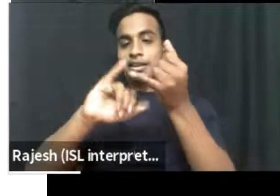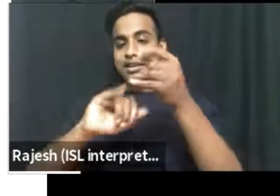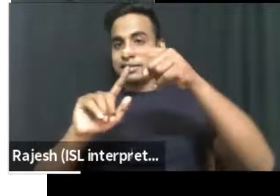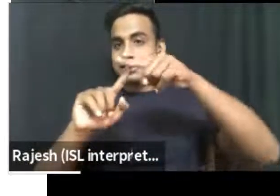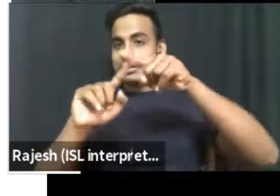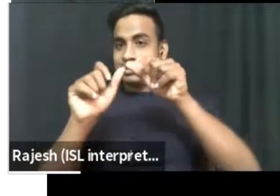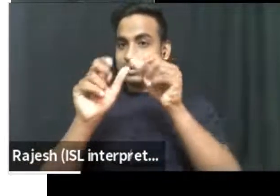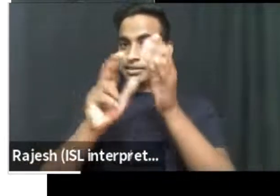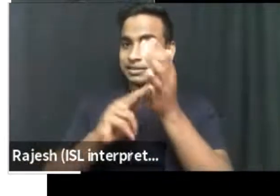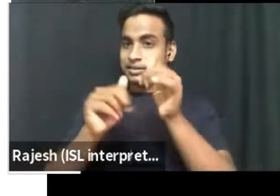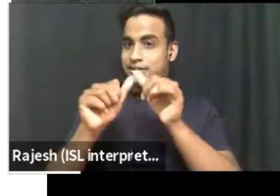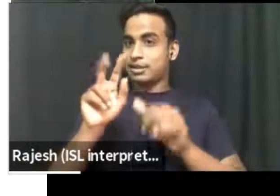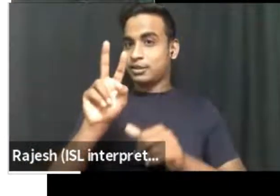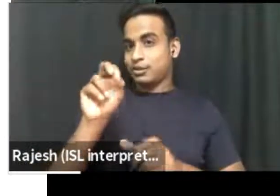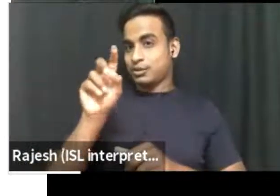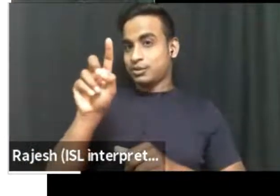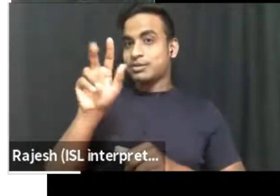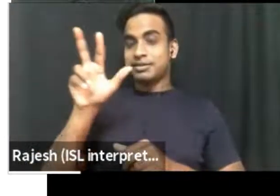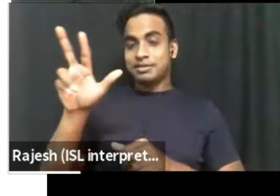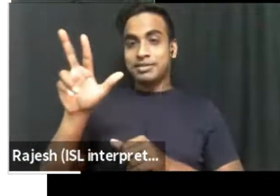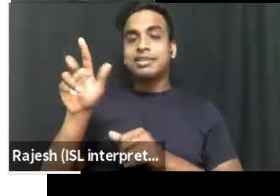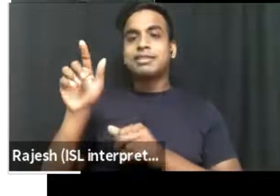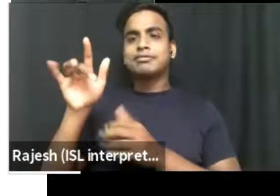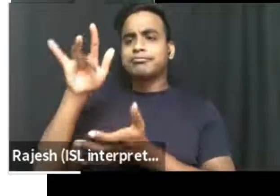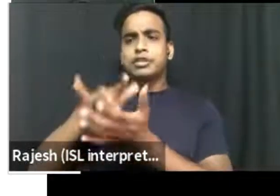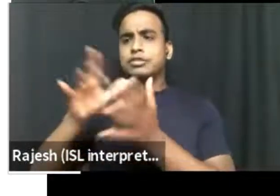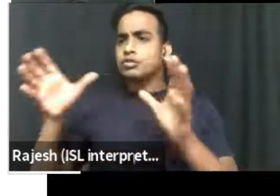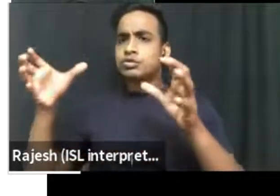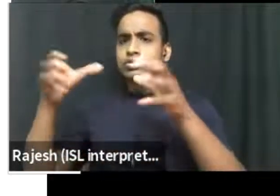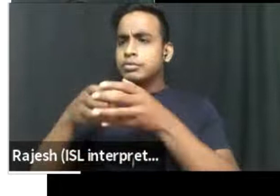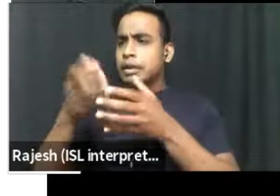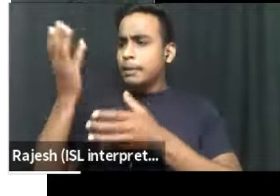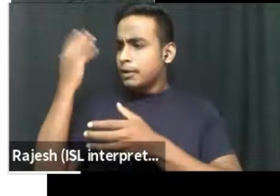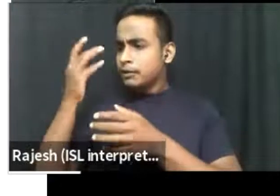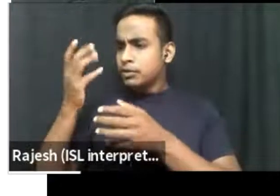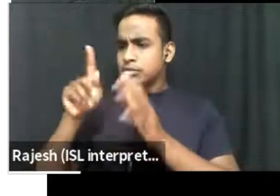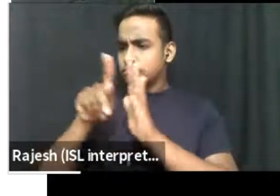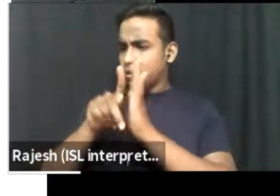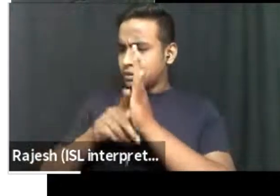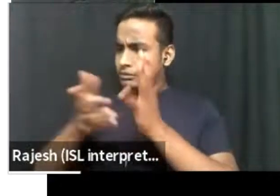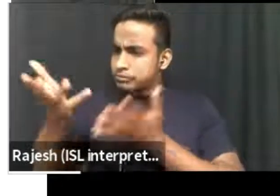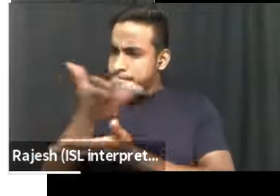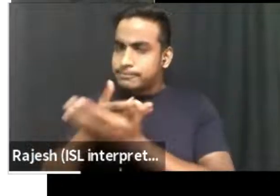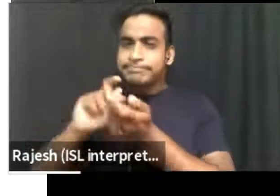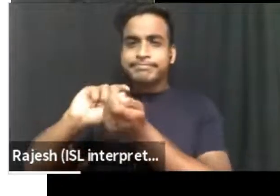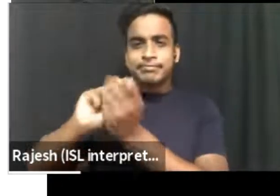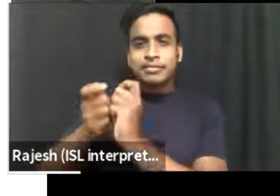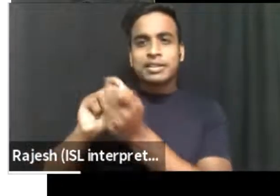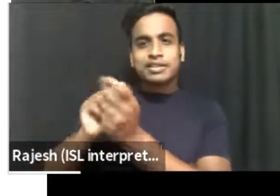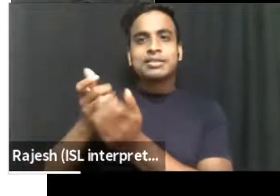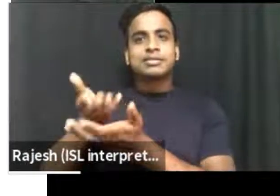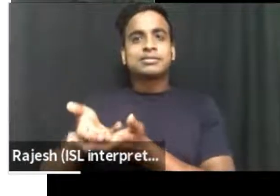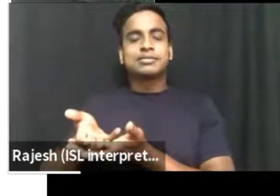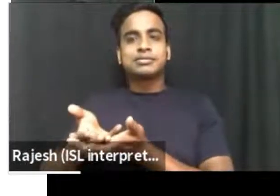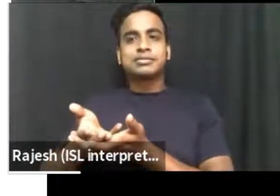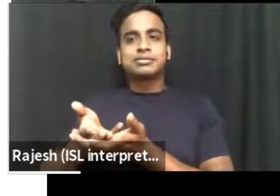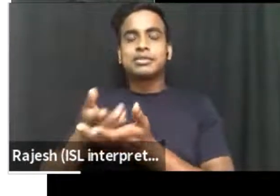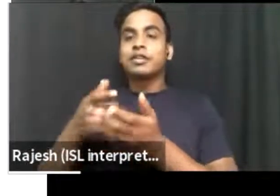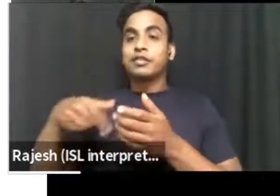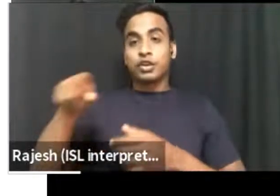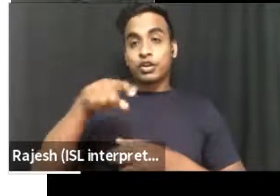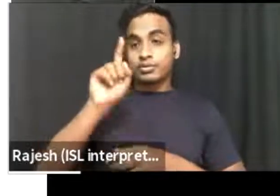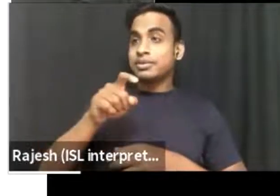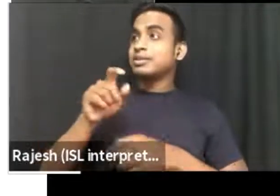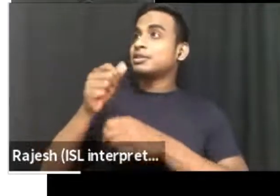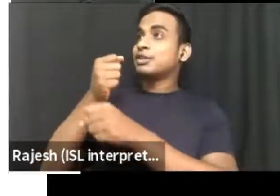the group of people who had met in Astana. And, so we need to remind the governments, remind the people, there is